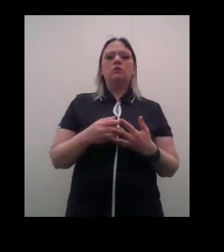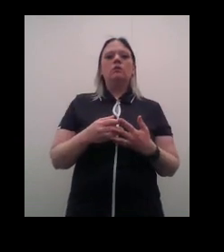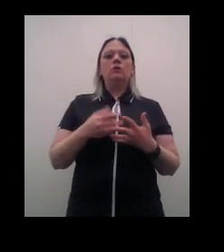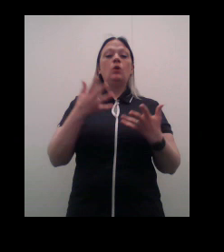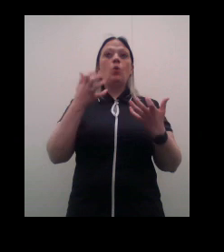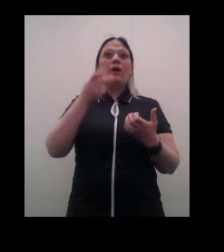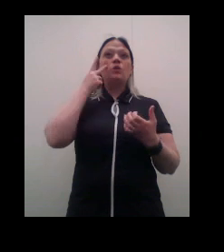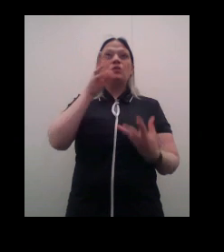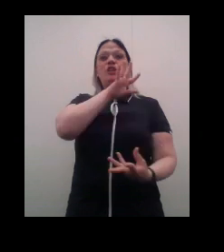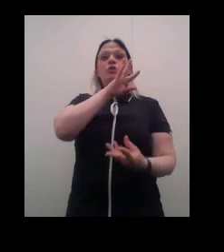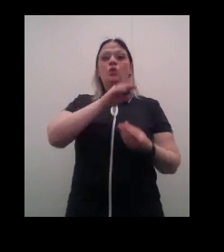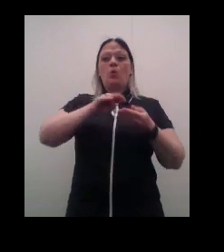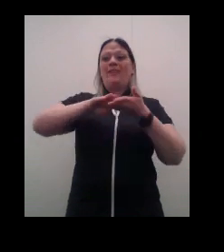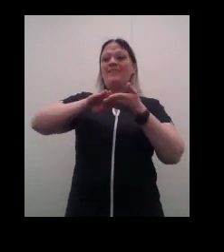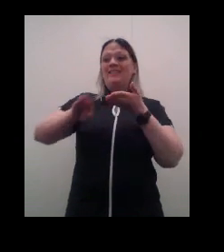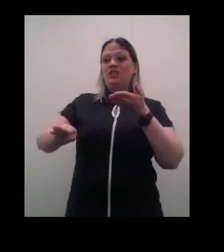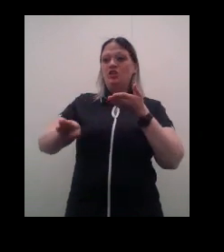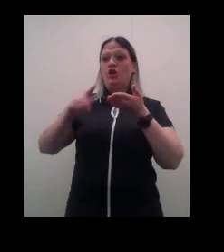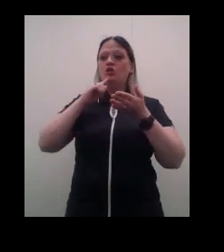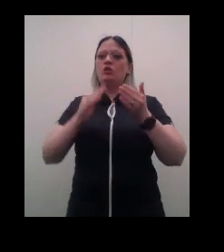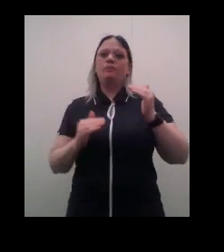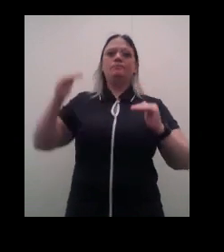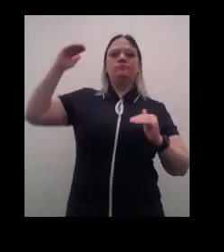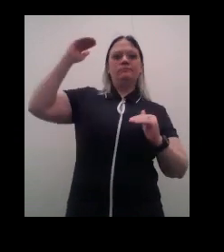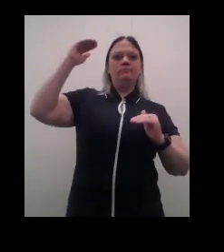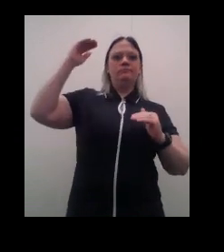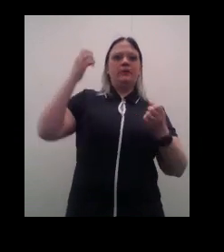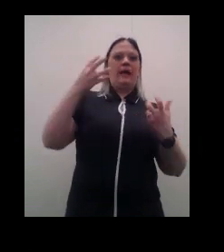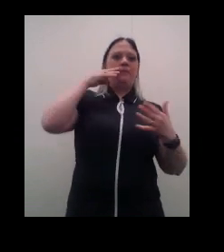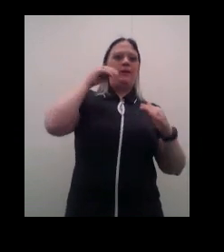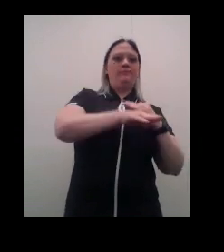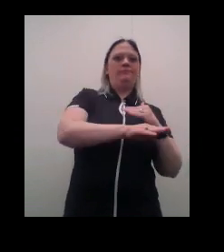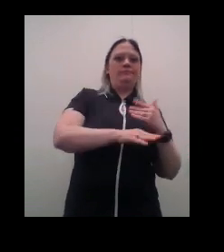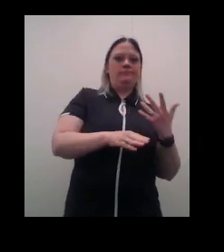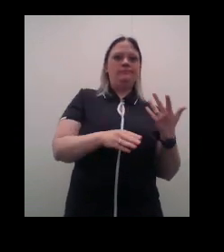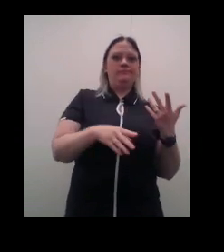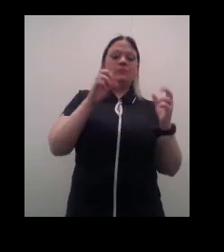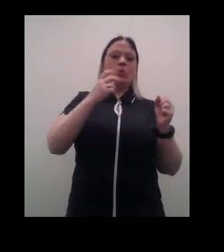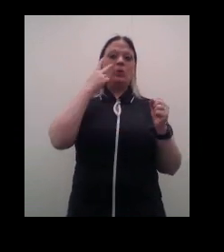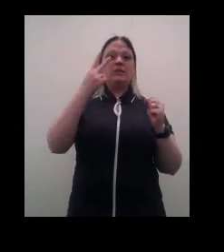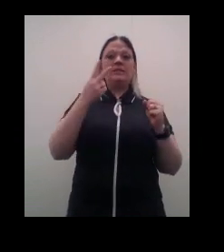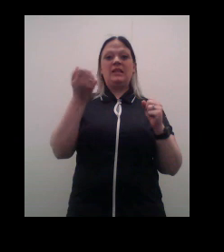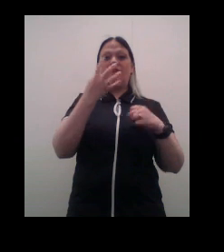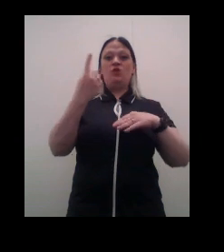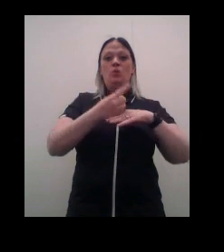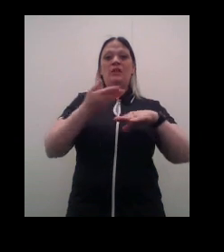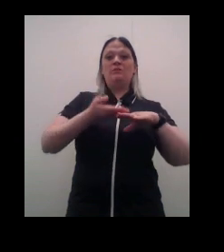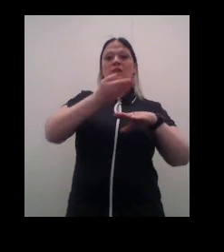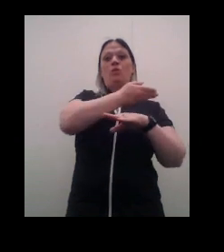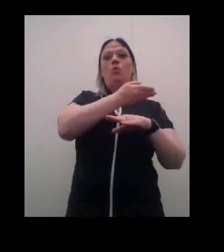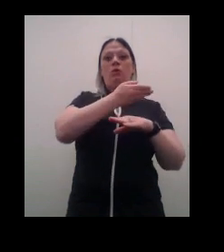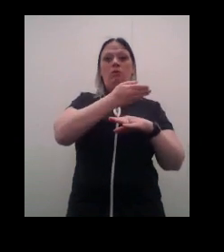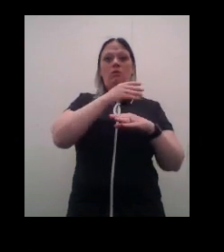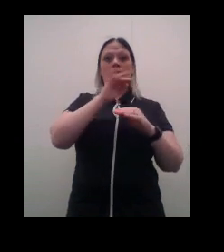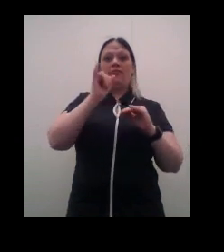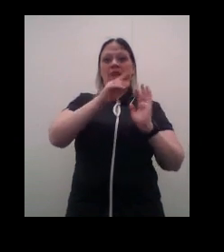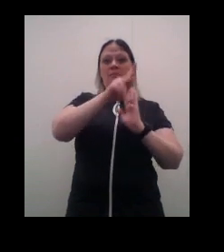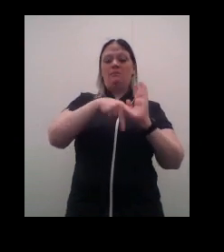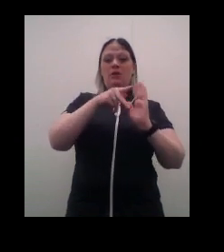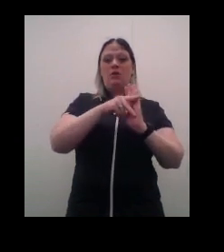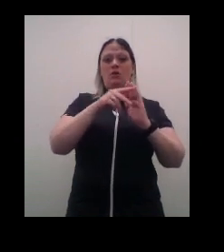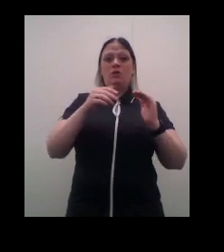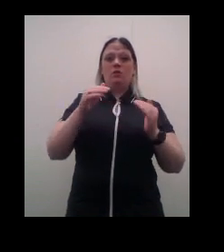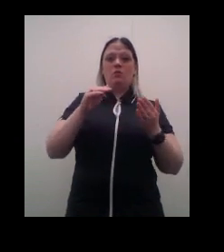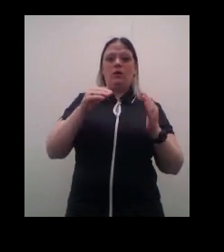in total that the discharges are greater than the admissions. As you can see in the days beforehand, we had a period in which admissions